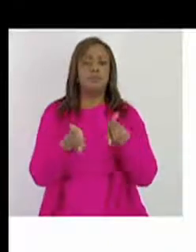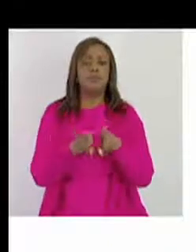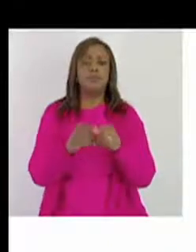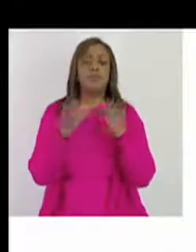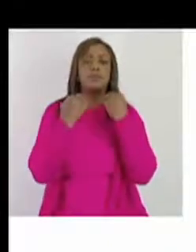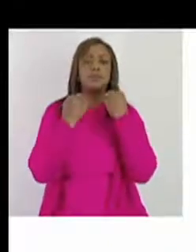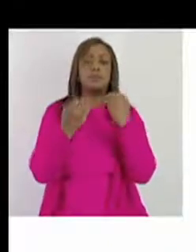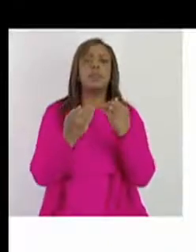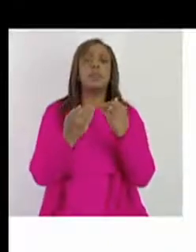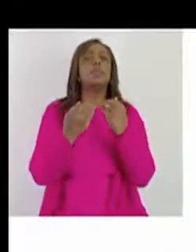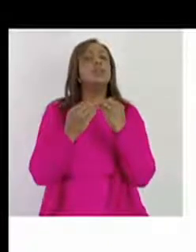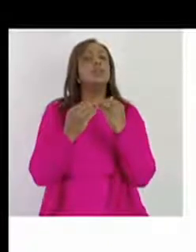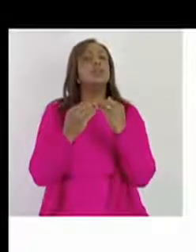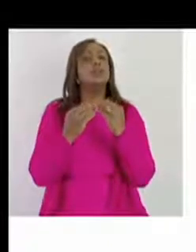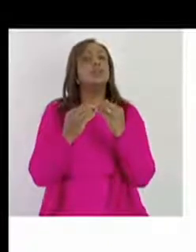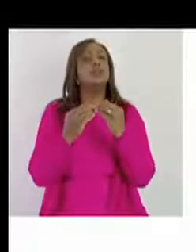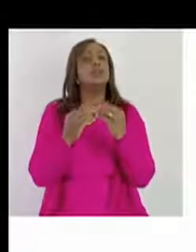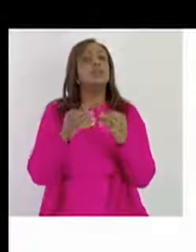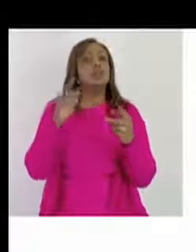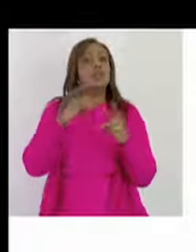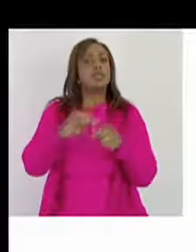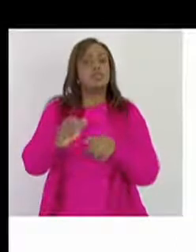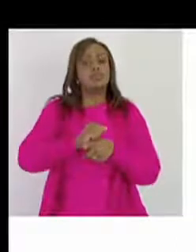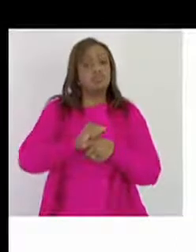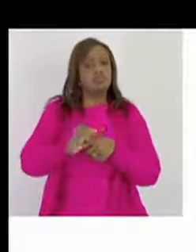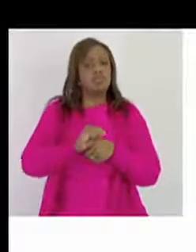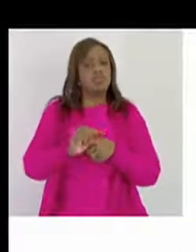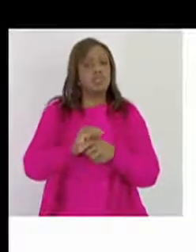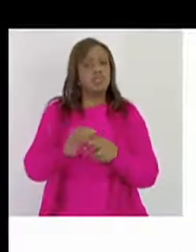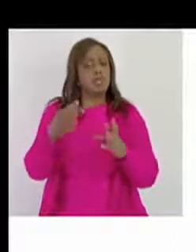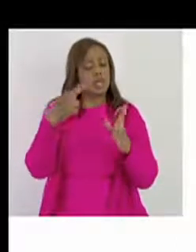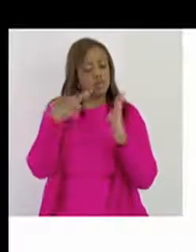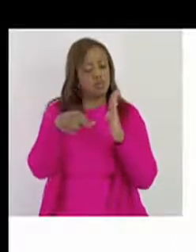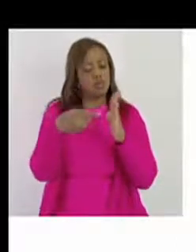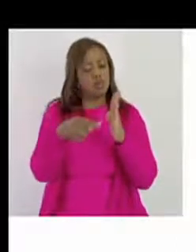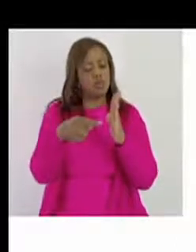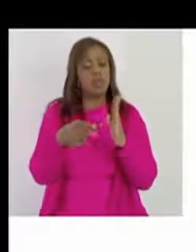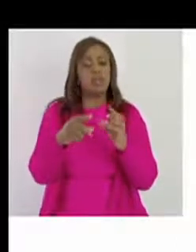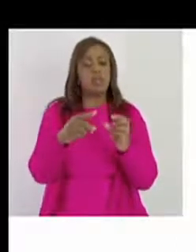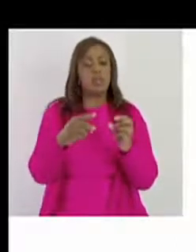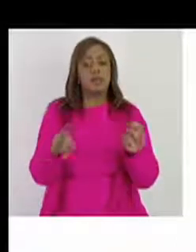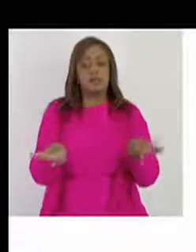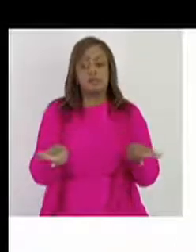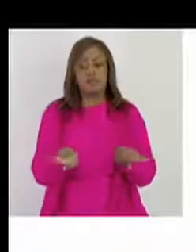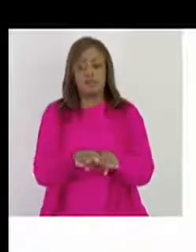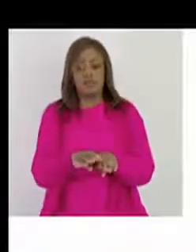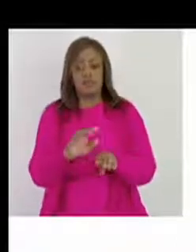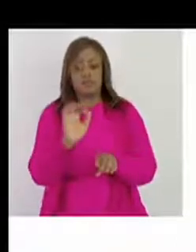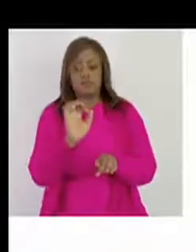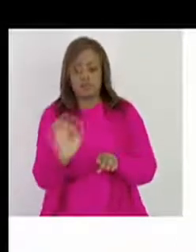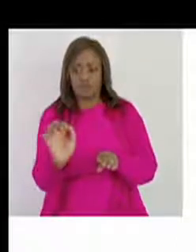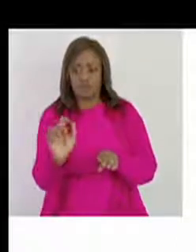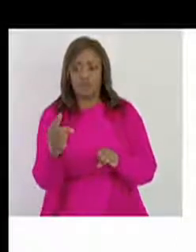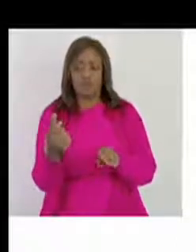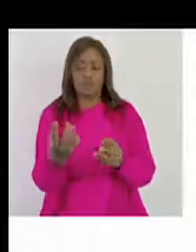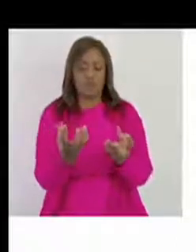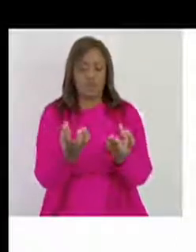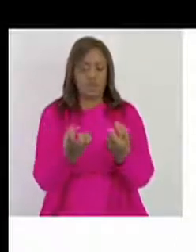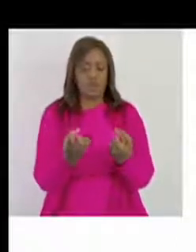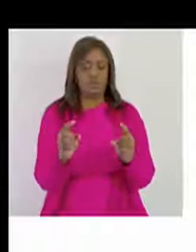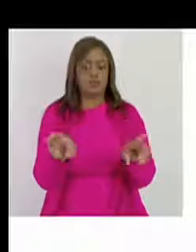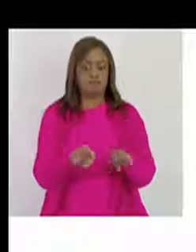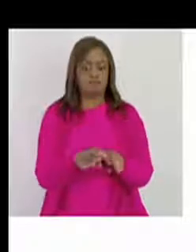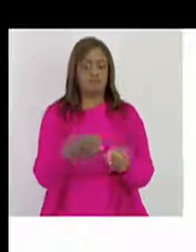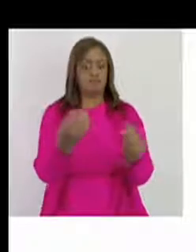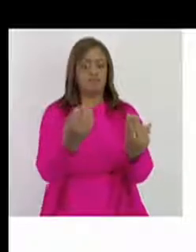Therefore, it is important that you practice the golden rule. Do unto others what you wish them